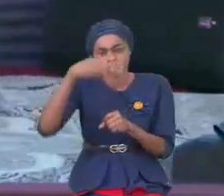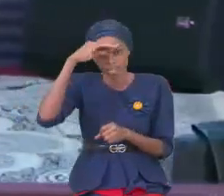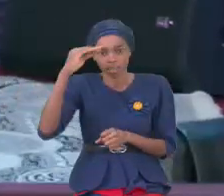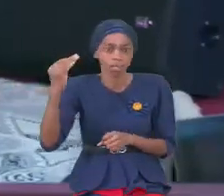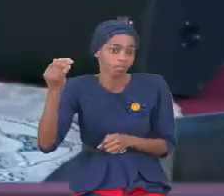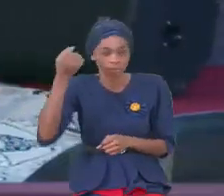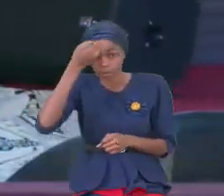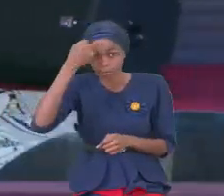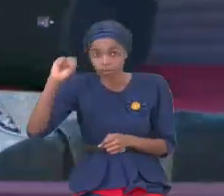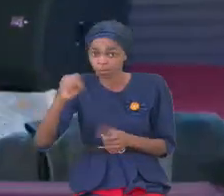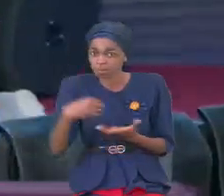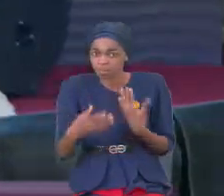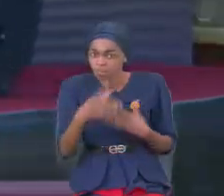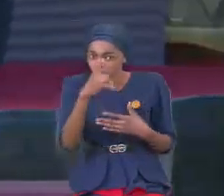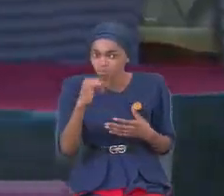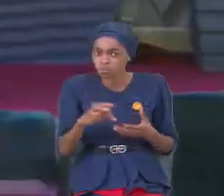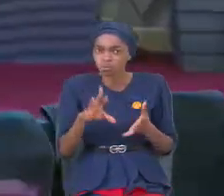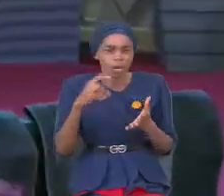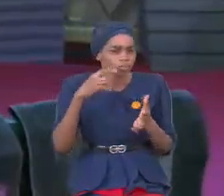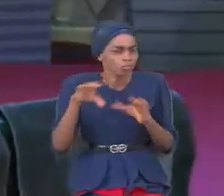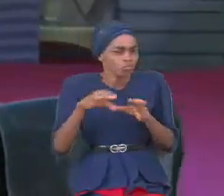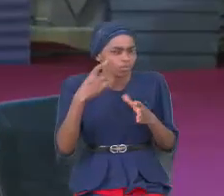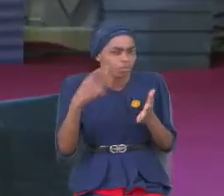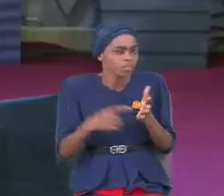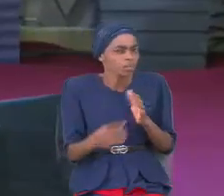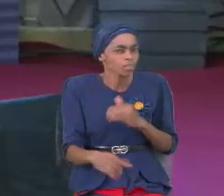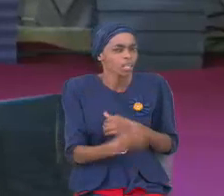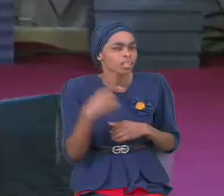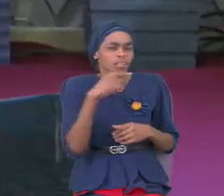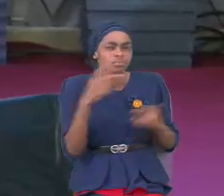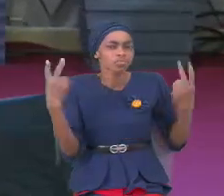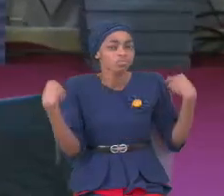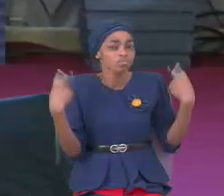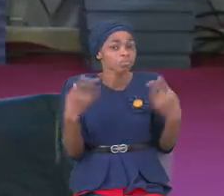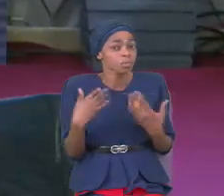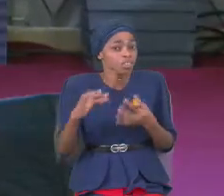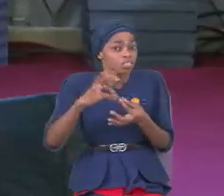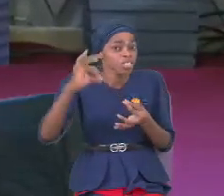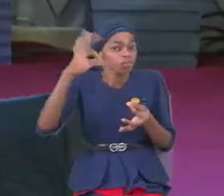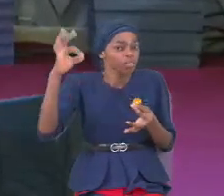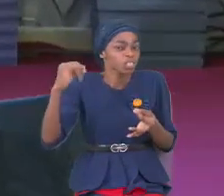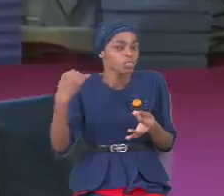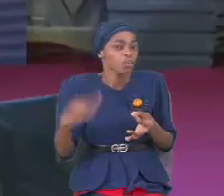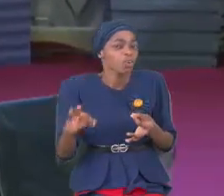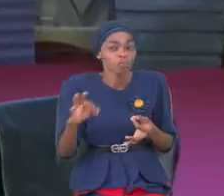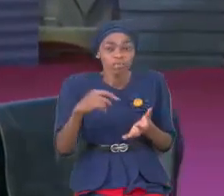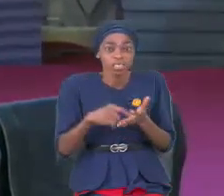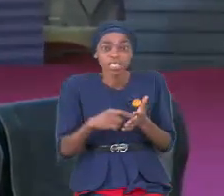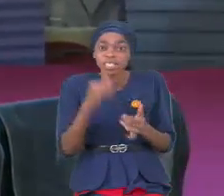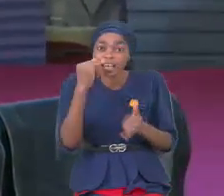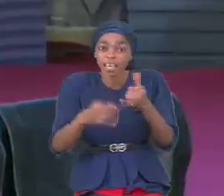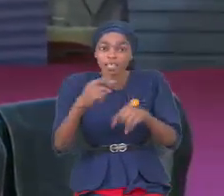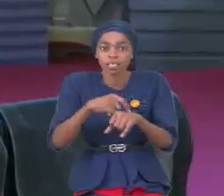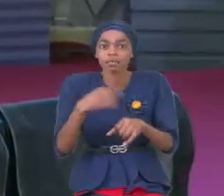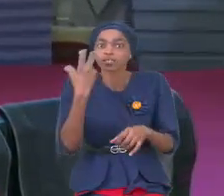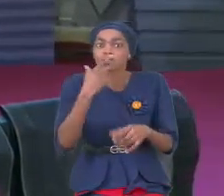lying vanity? The spirit of the age and the spirit of this time talk into your heart. You can continue